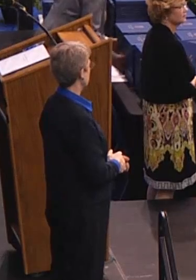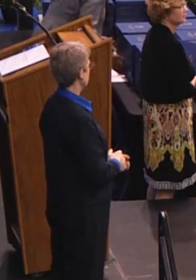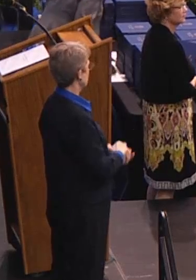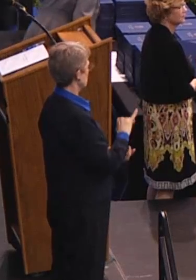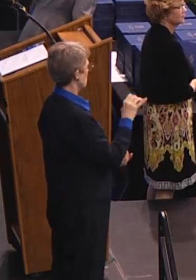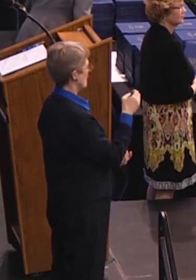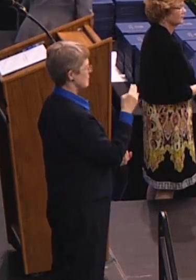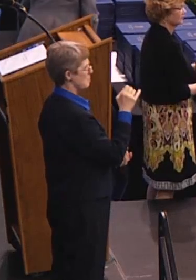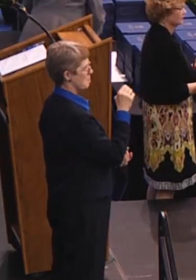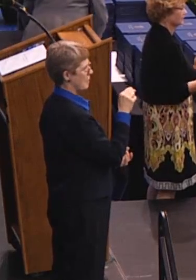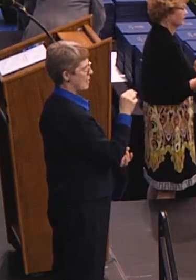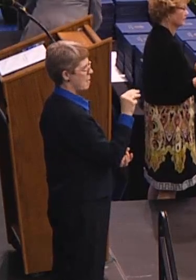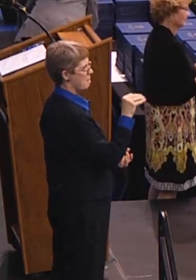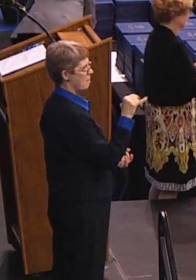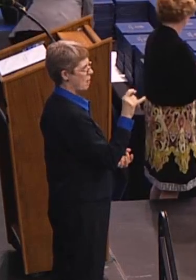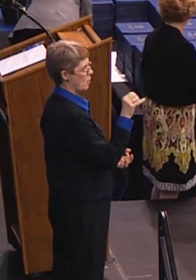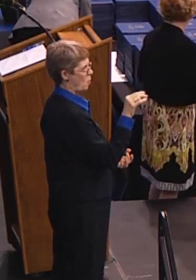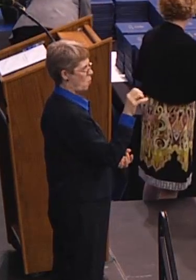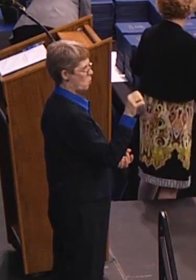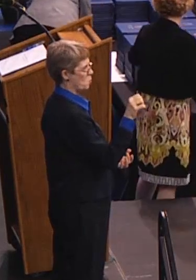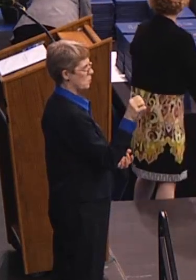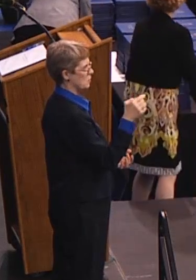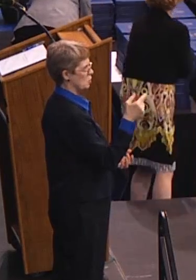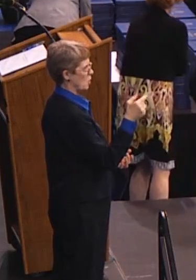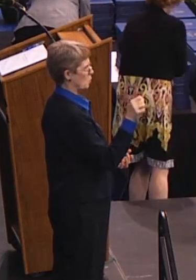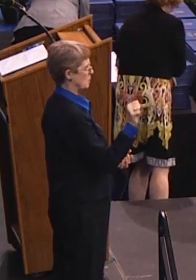Jasmine Danielle Malone, General Studies.